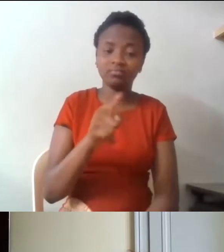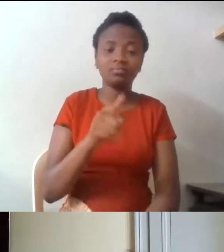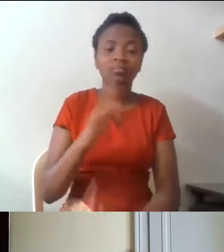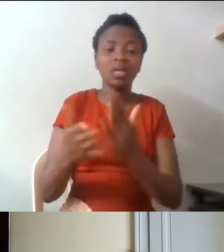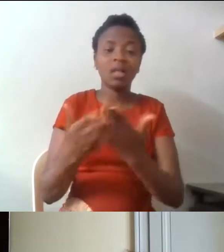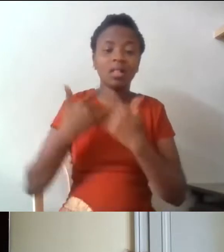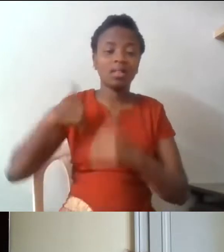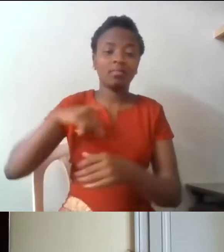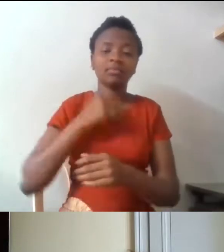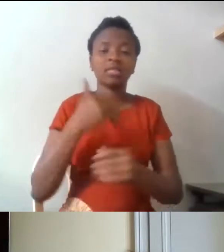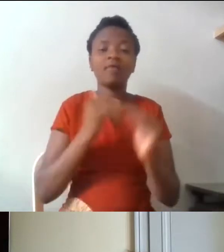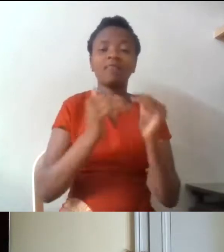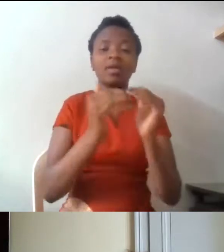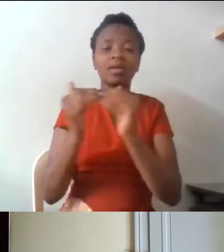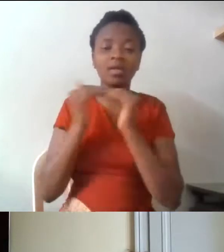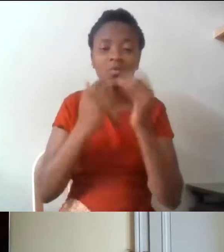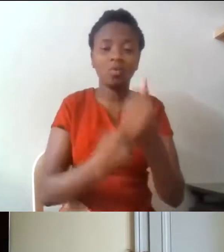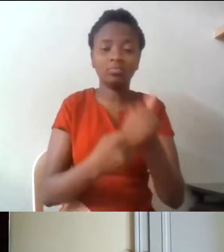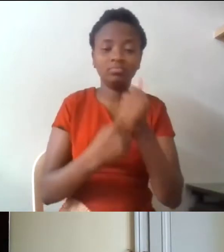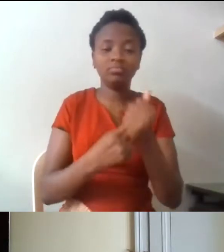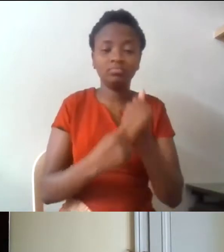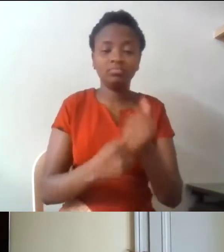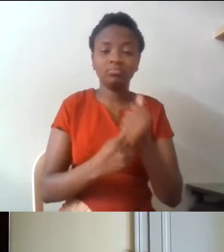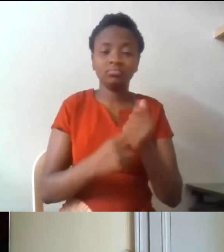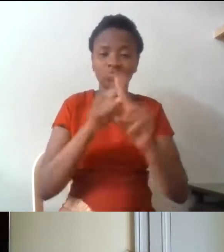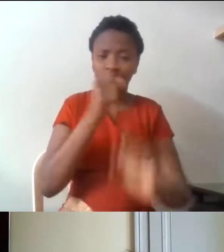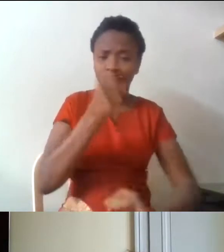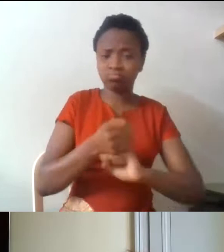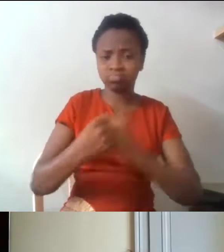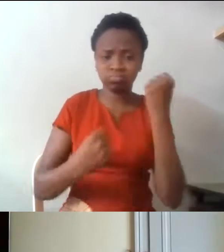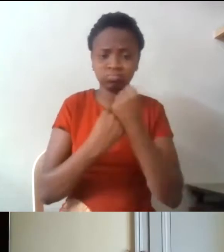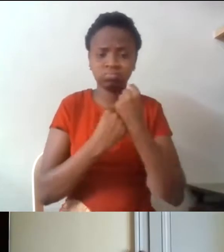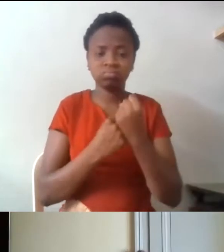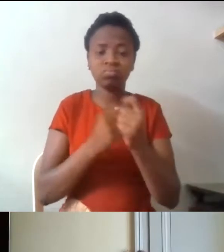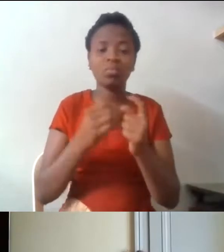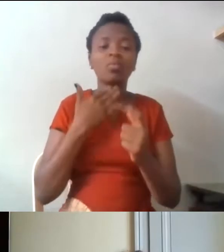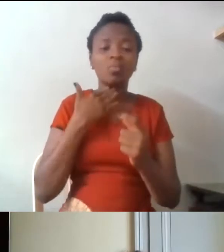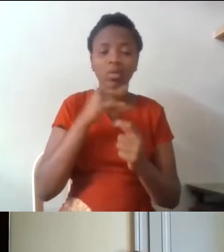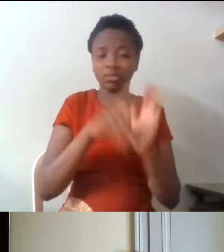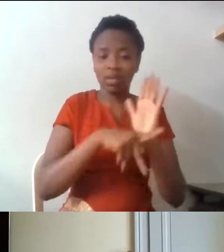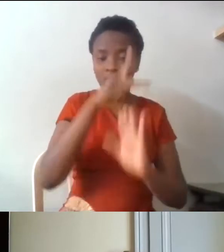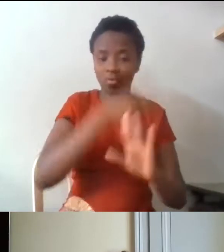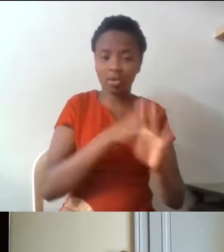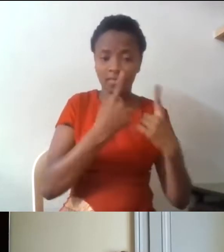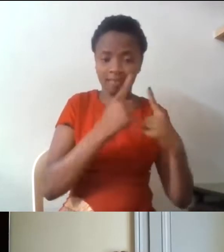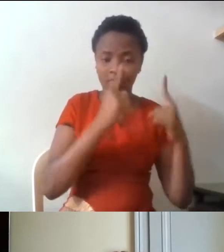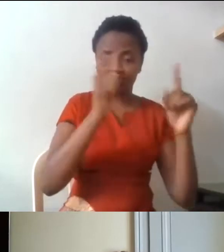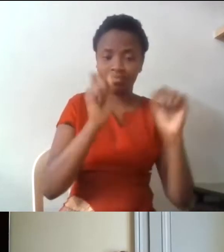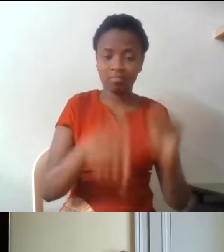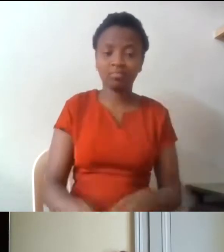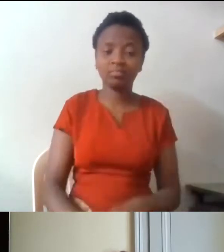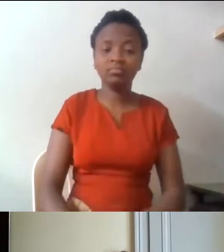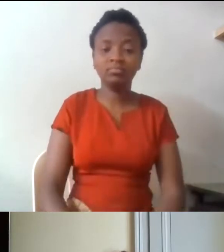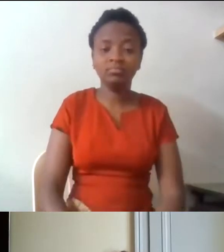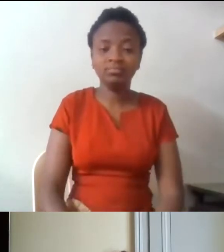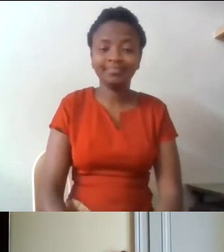partnership, mutuality, co-development of programs and campaigns and responses.